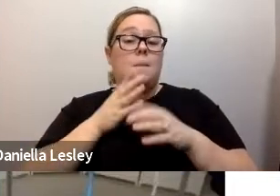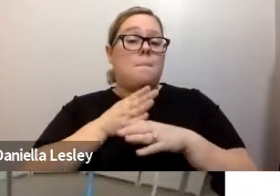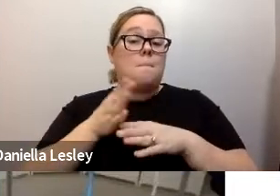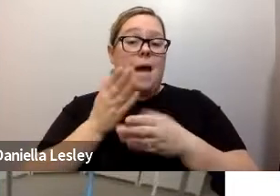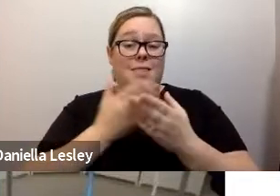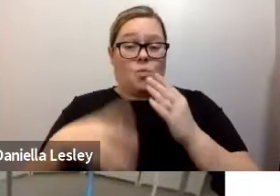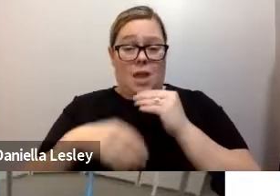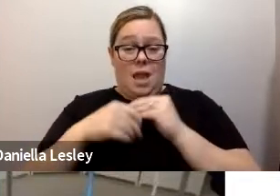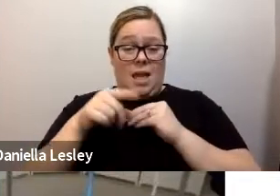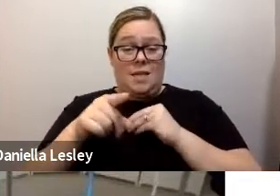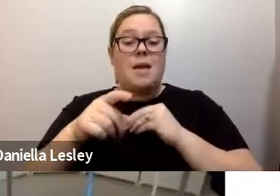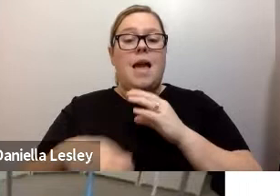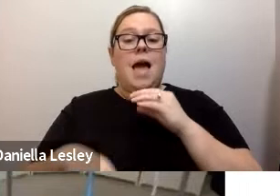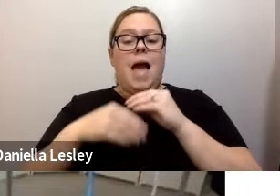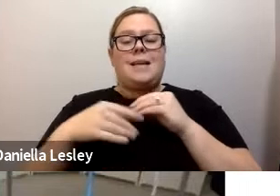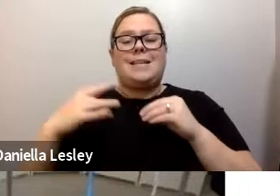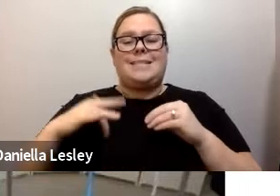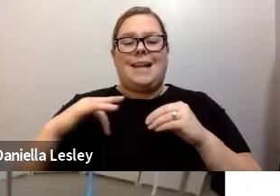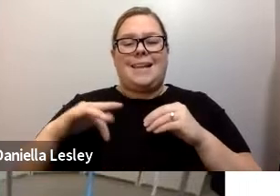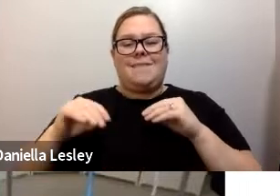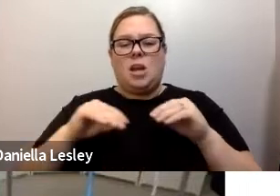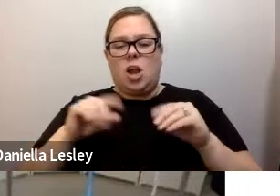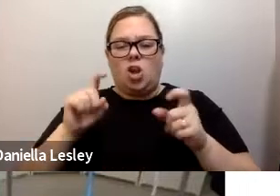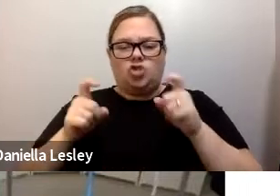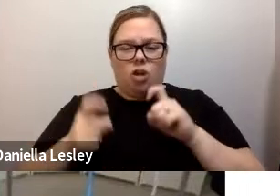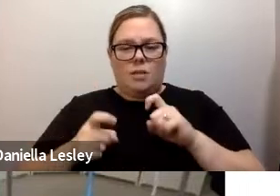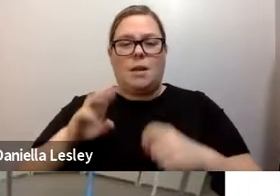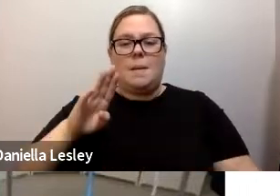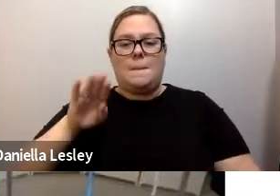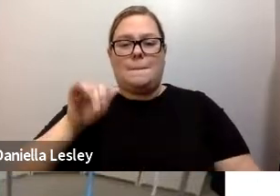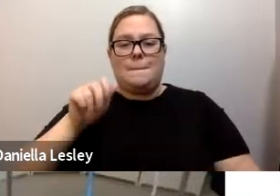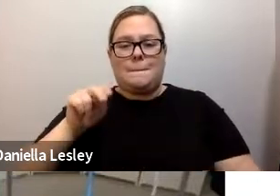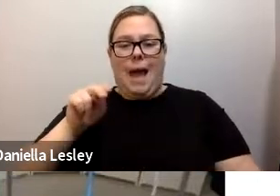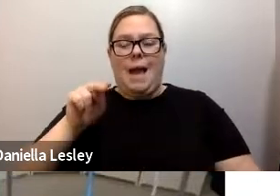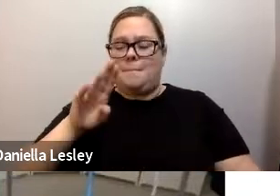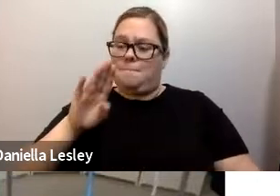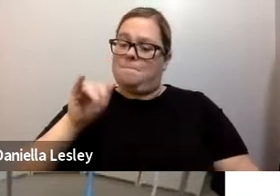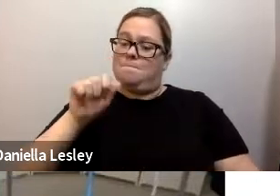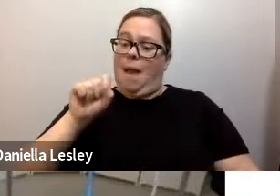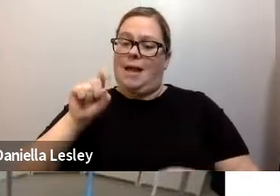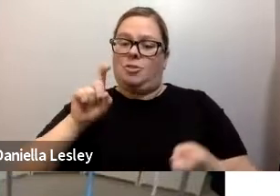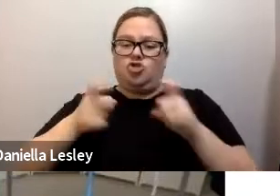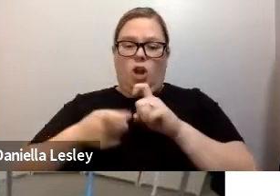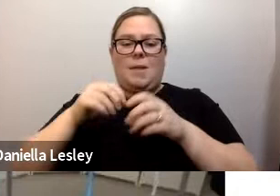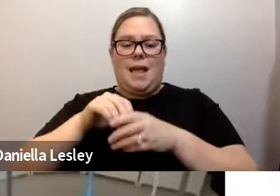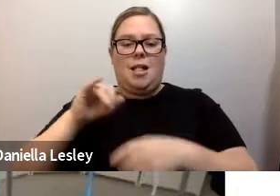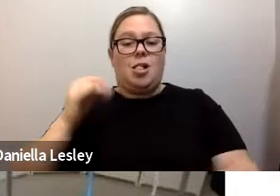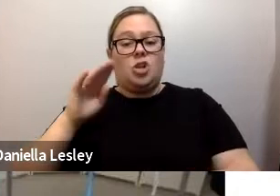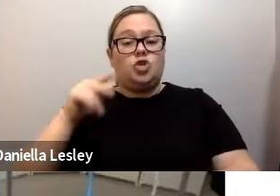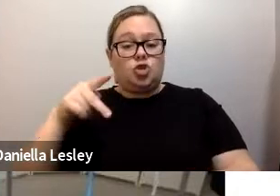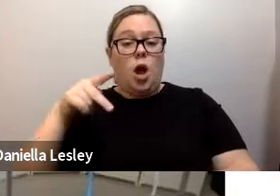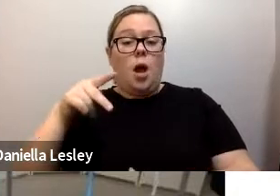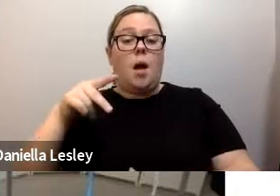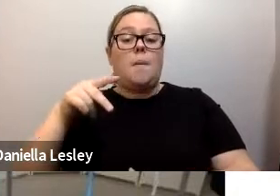was adding sensitivity adjustment and bias adjustment and a jump button so that you could still use the Wii